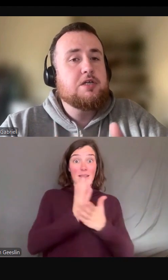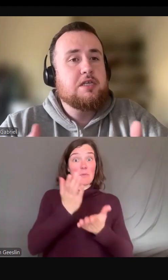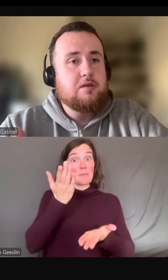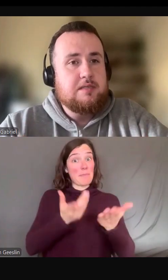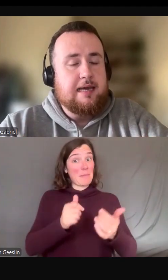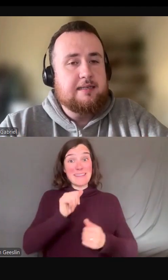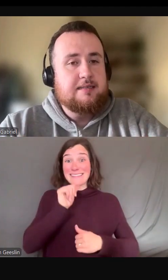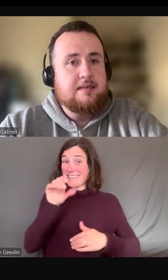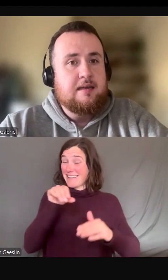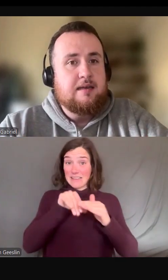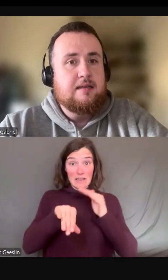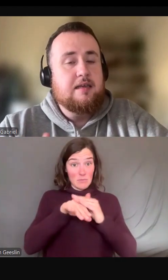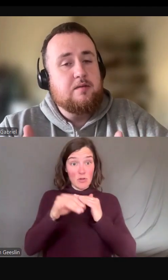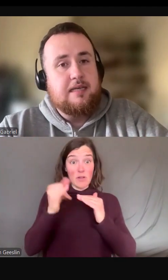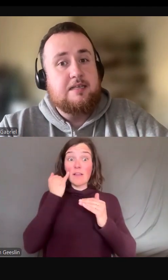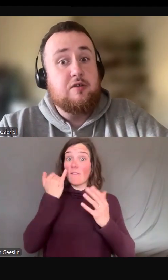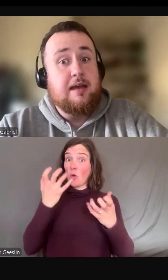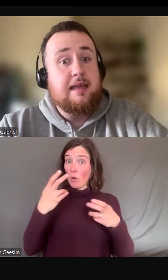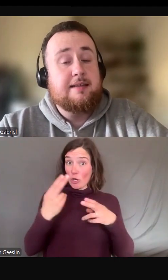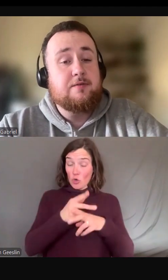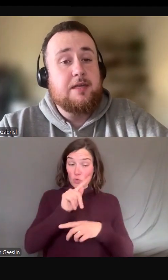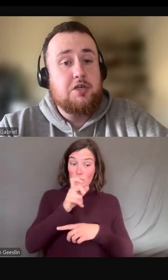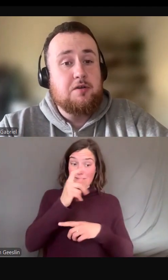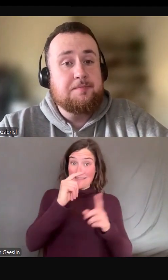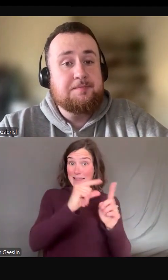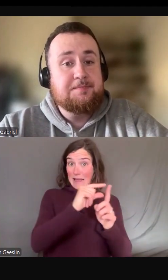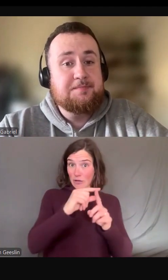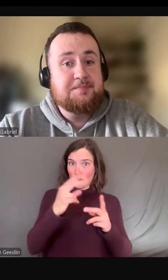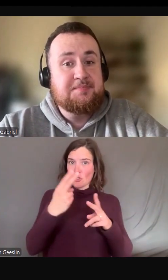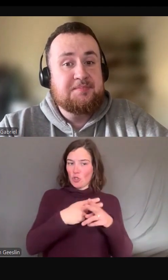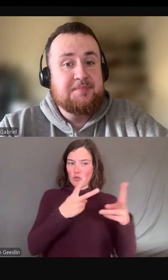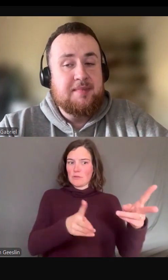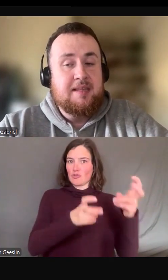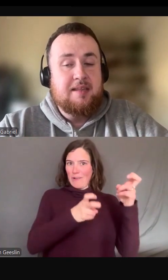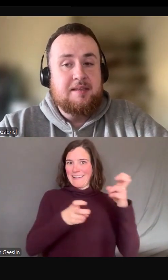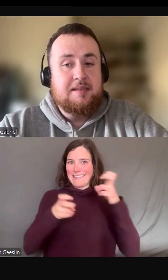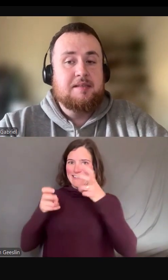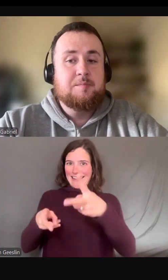you wish to use text, use the extract text feature.